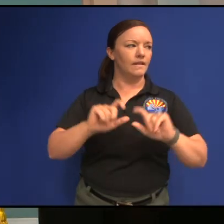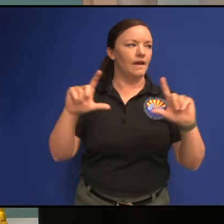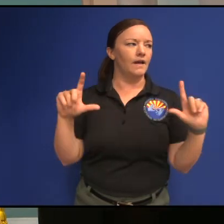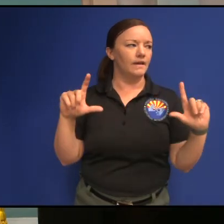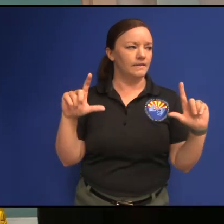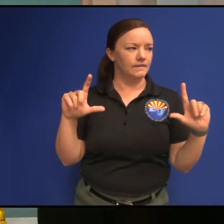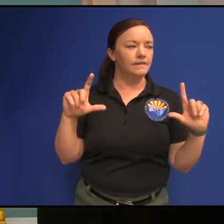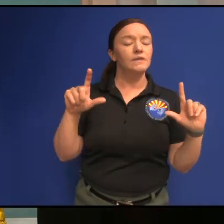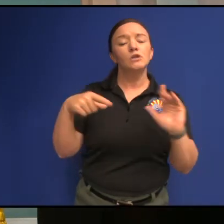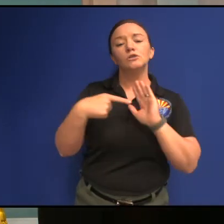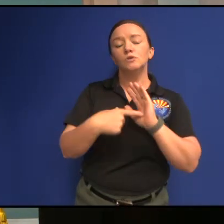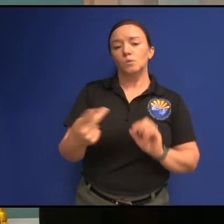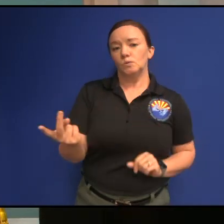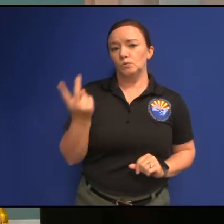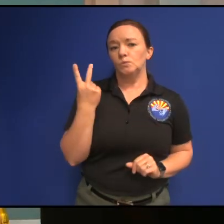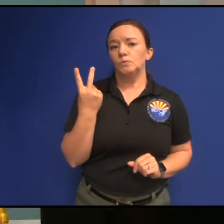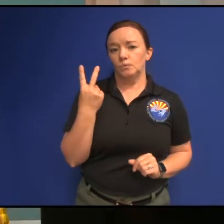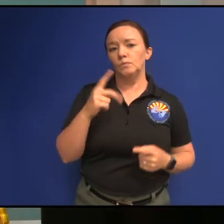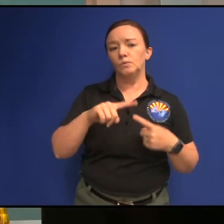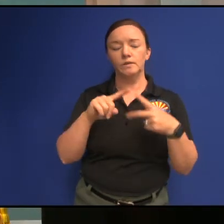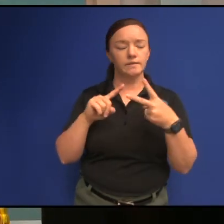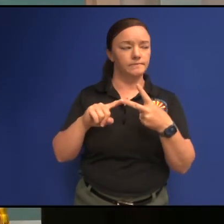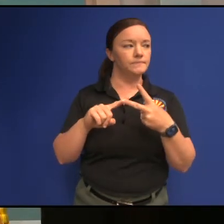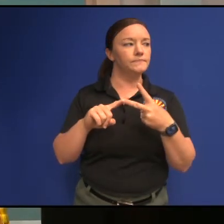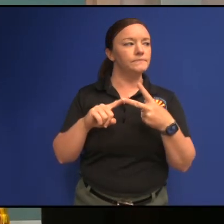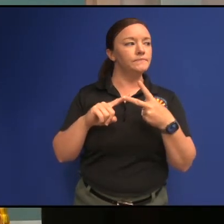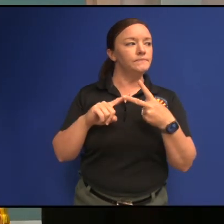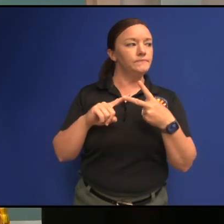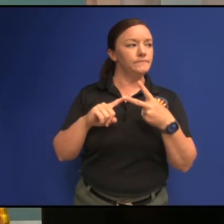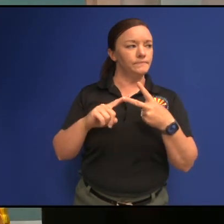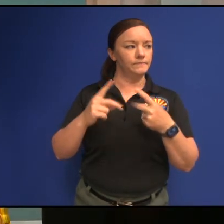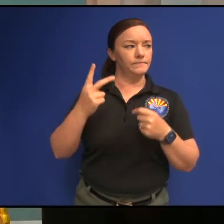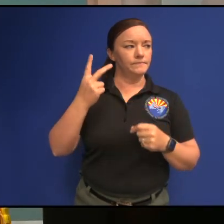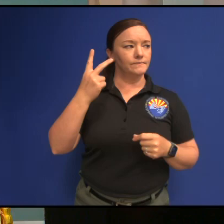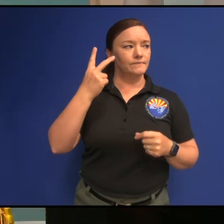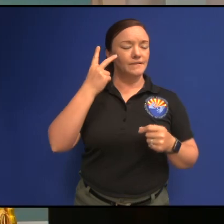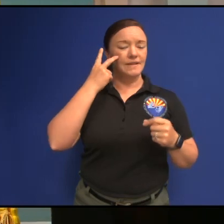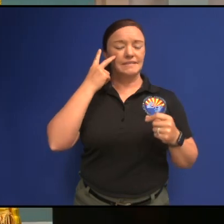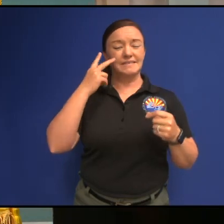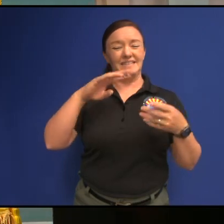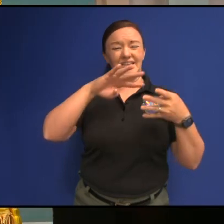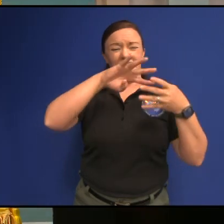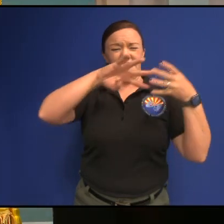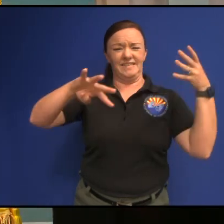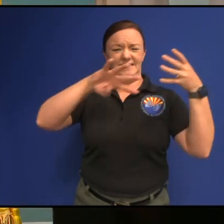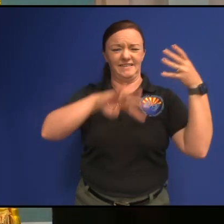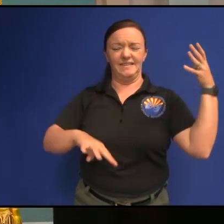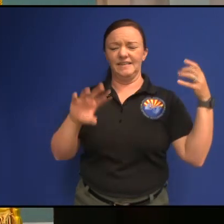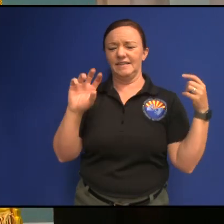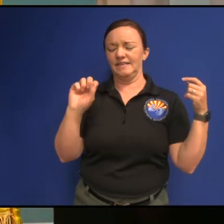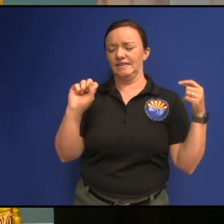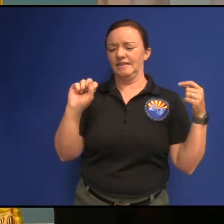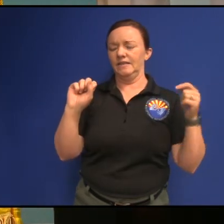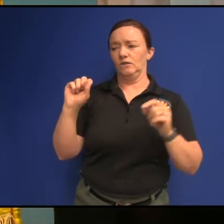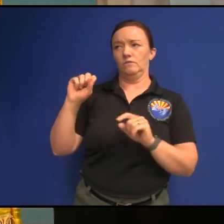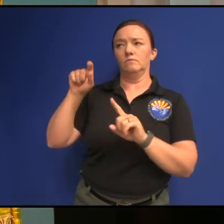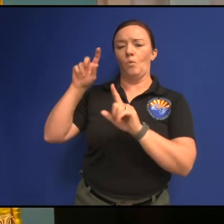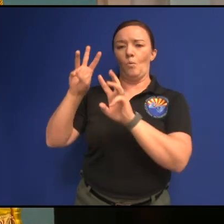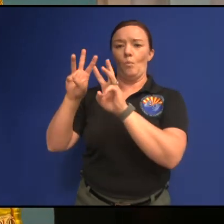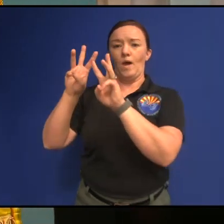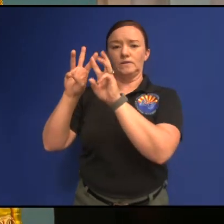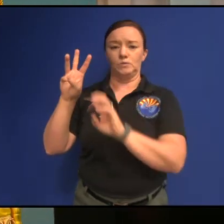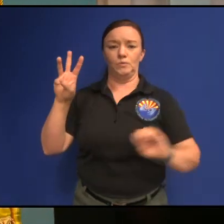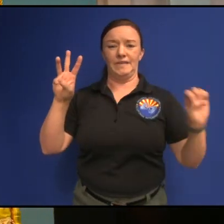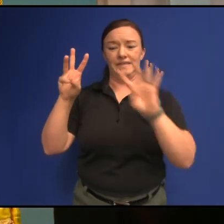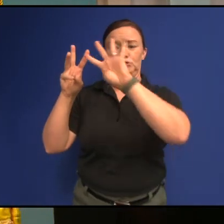This is going to show us two things. All these stripes that you see coming out from west towards east, that was